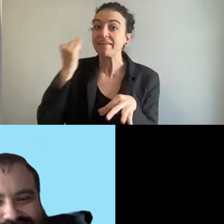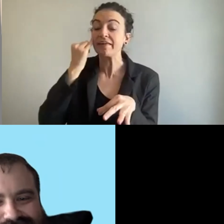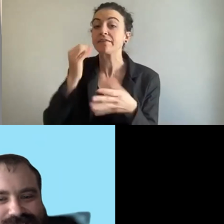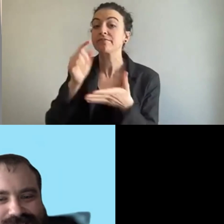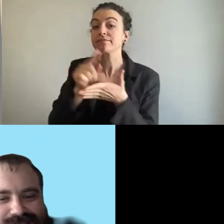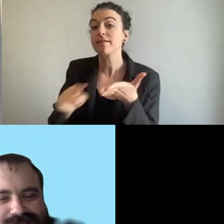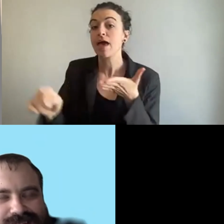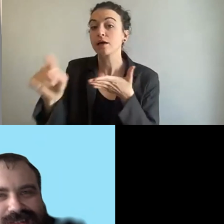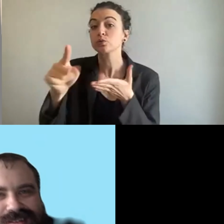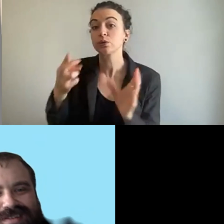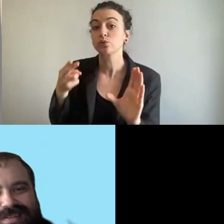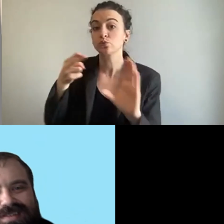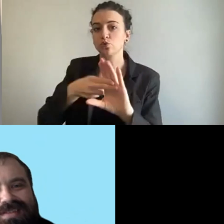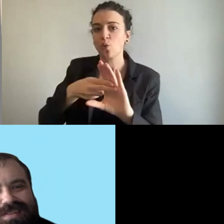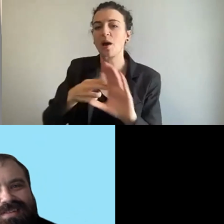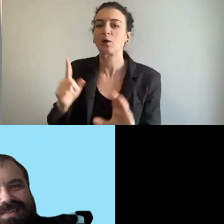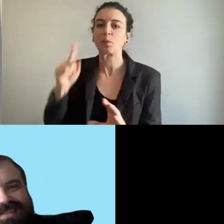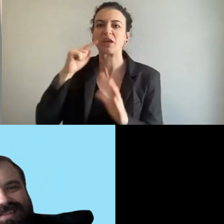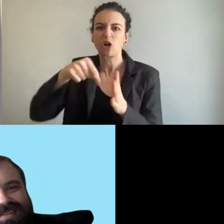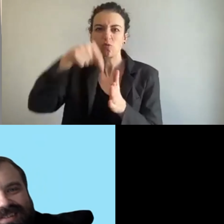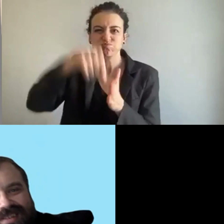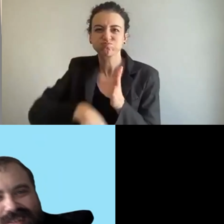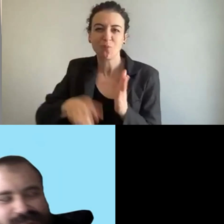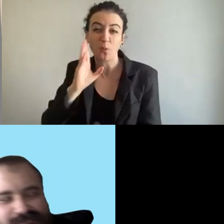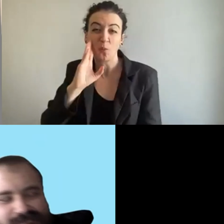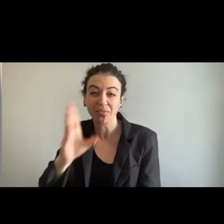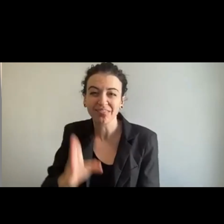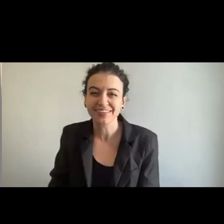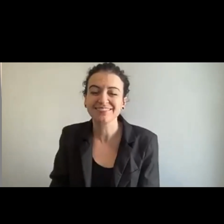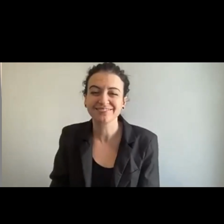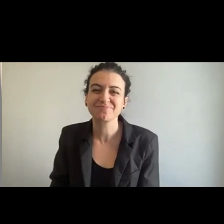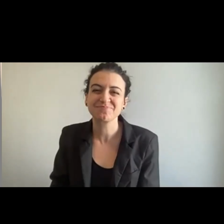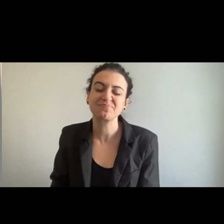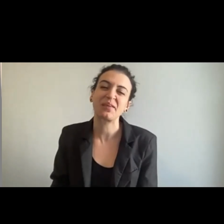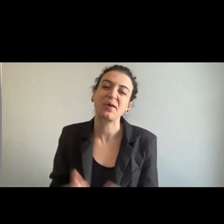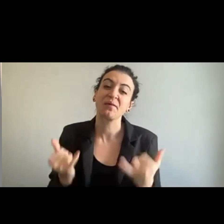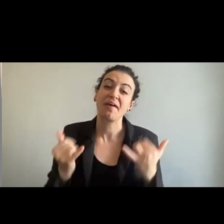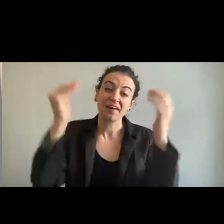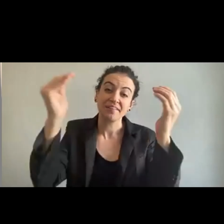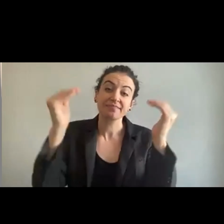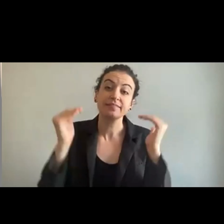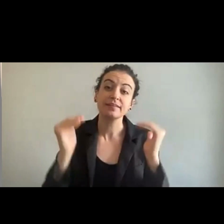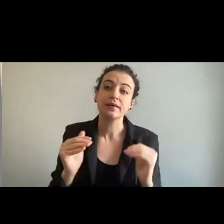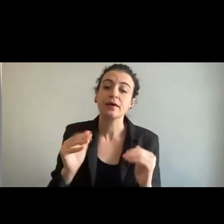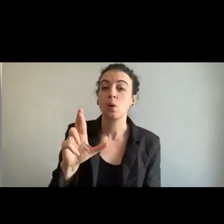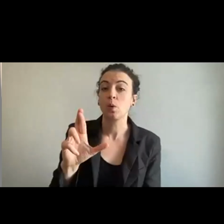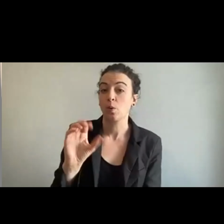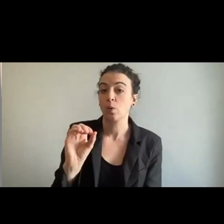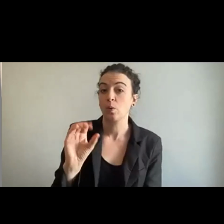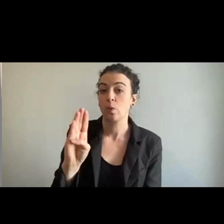and we looked at some of those things. All right, last but certainly not least, Robert, are you ready to share your one thing with